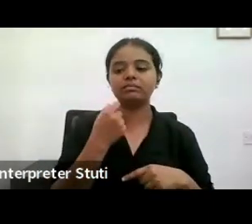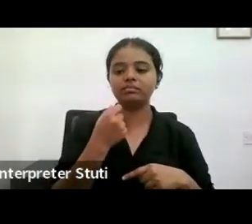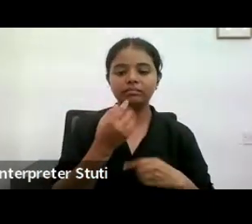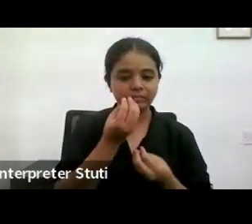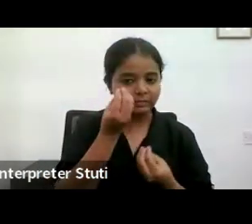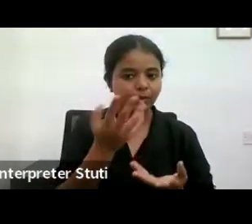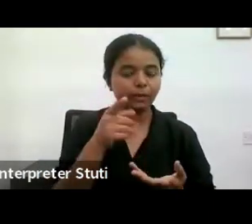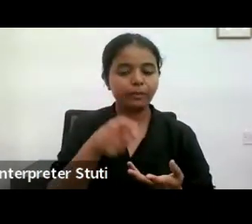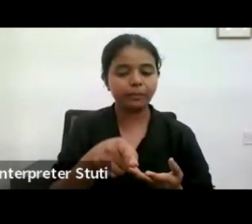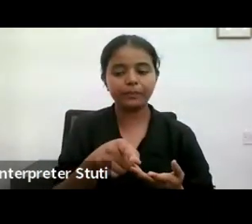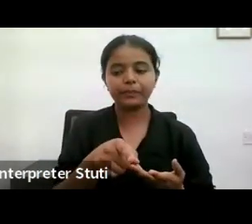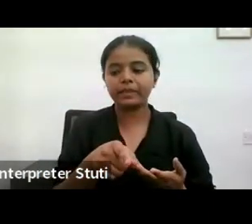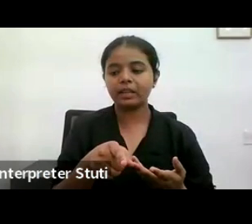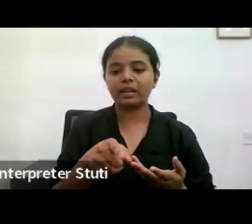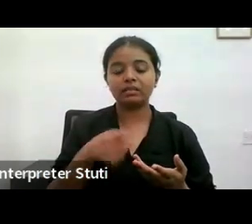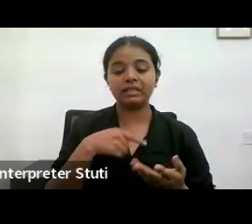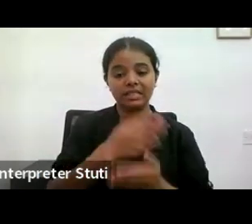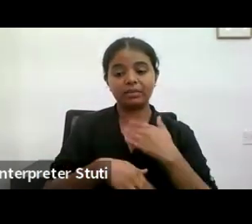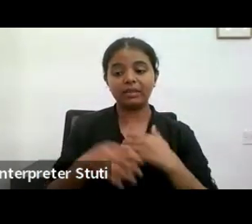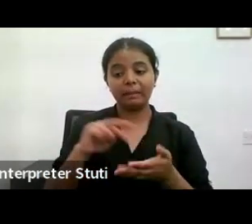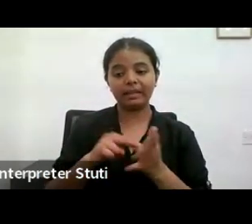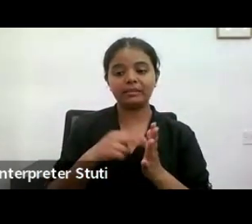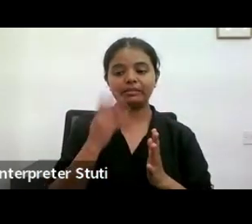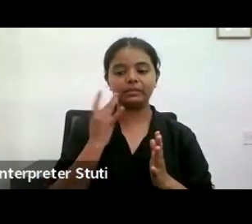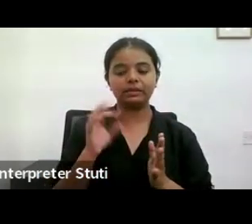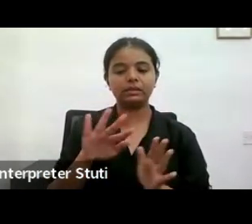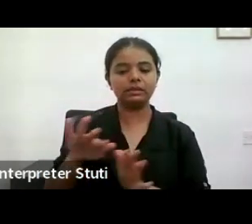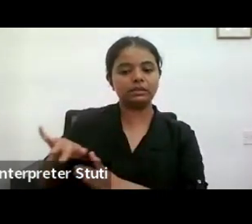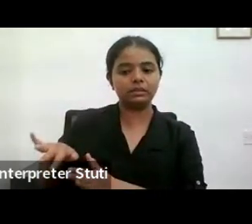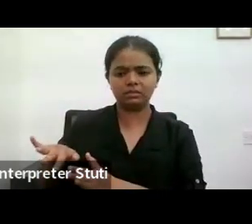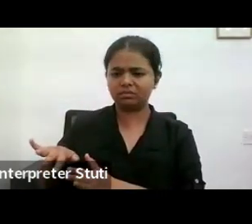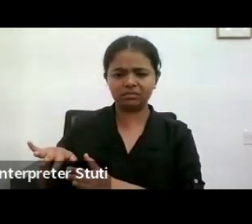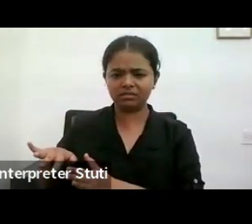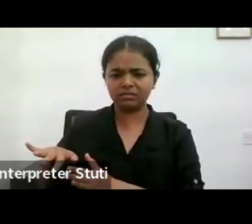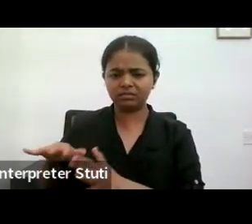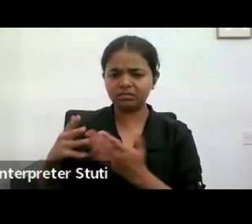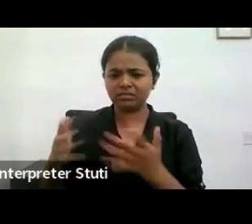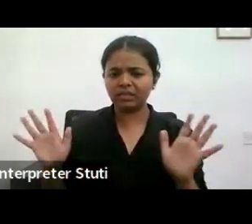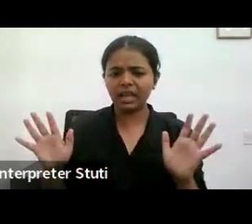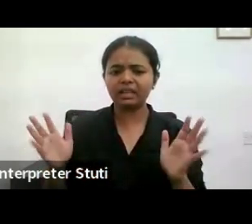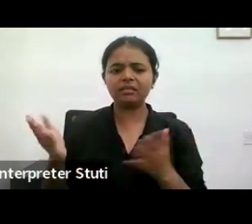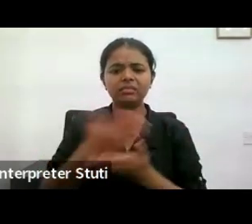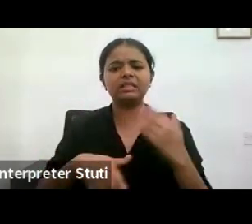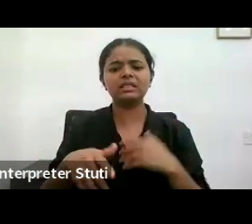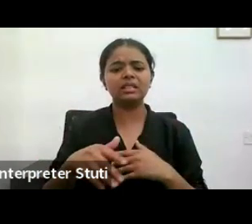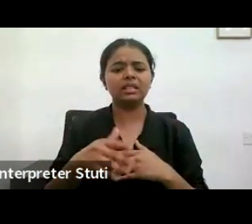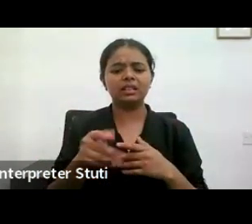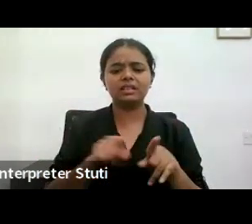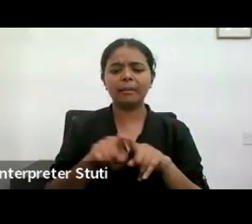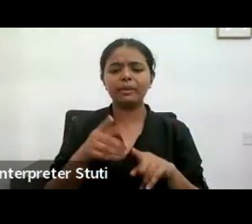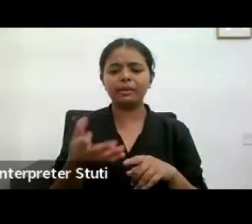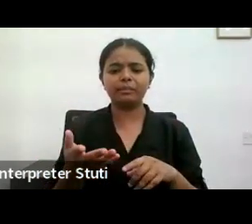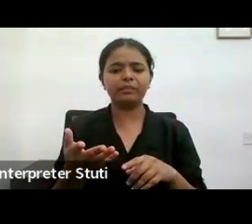can't just ignore it. It's very, very likely that any CCI we're working with does have children